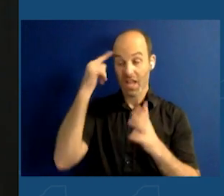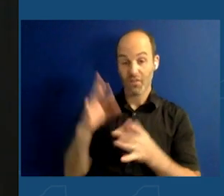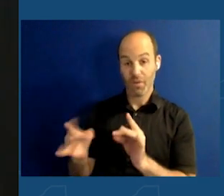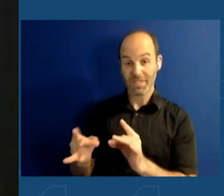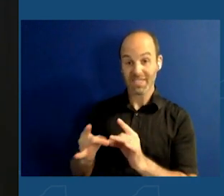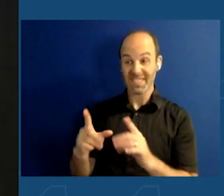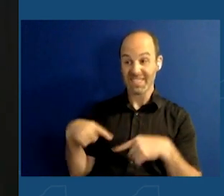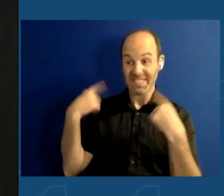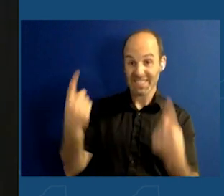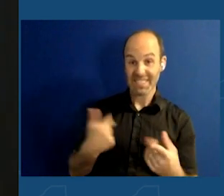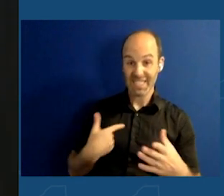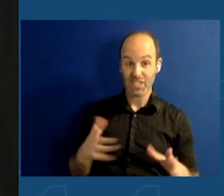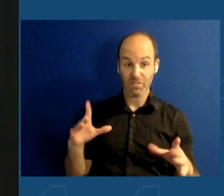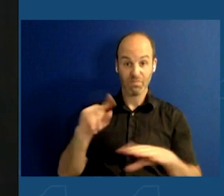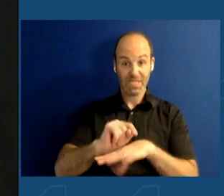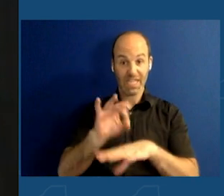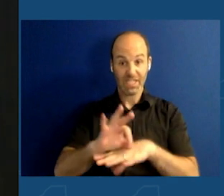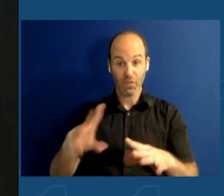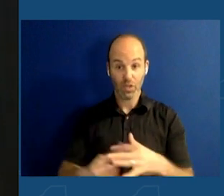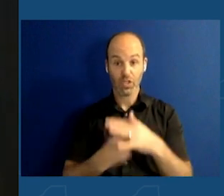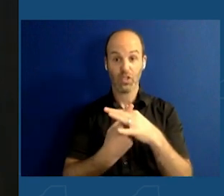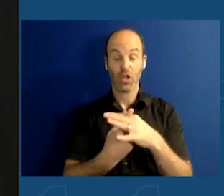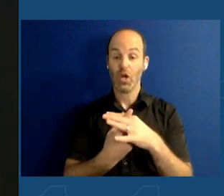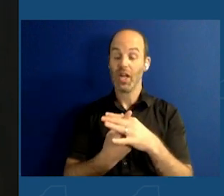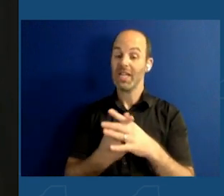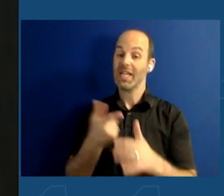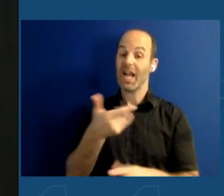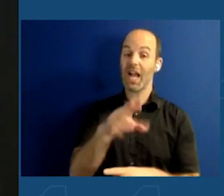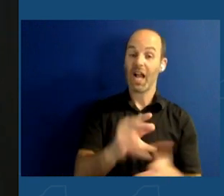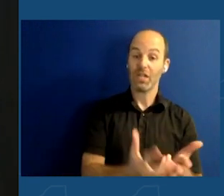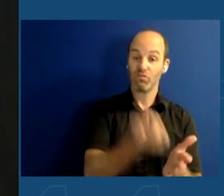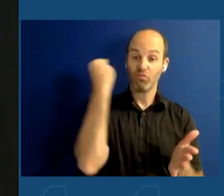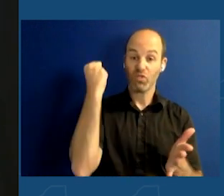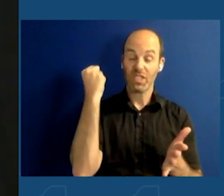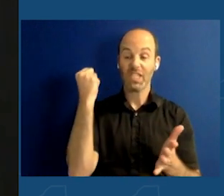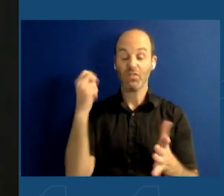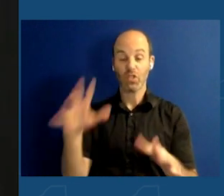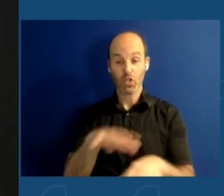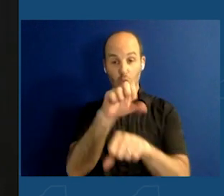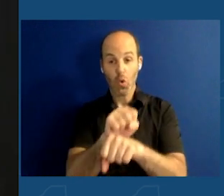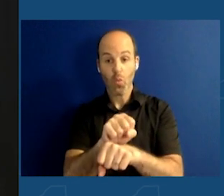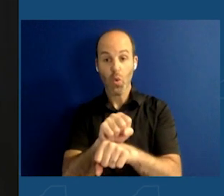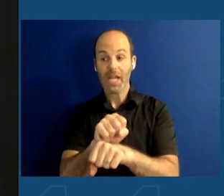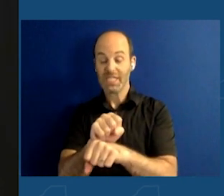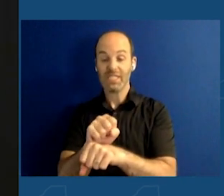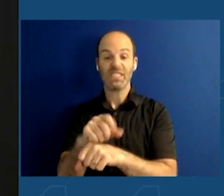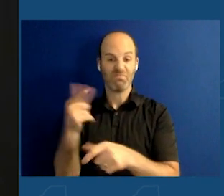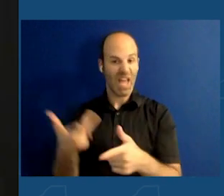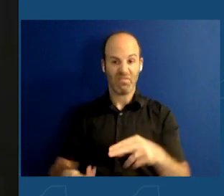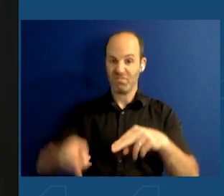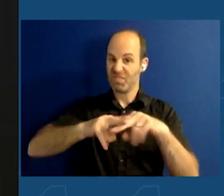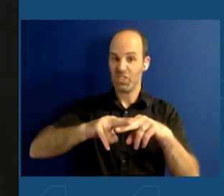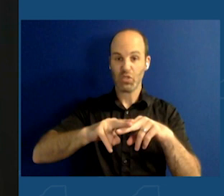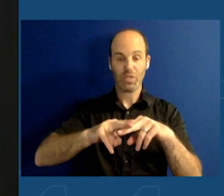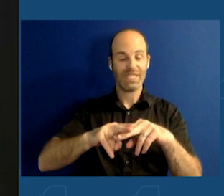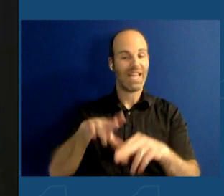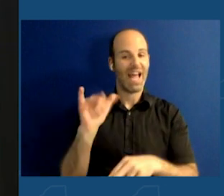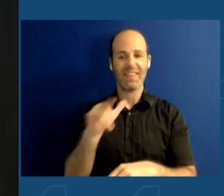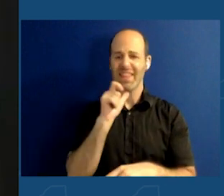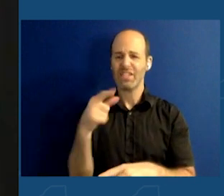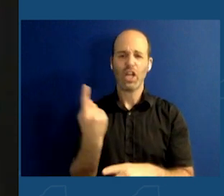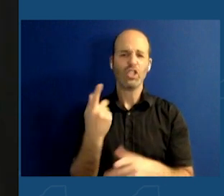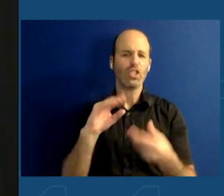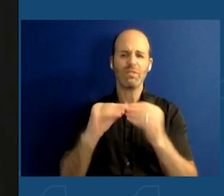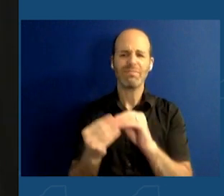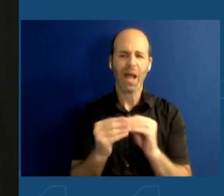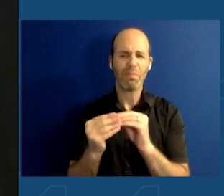crime gun seizures, gun-related arrests, and prosecutions have increased here in New York, and these are not empty statistics.